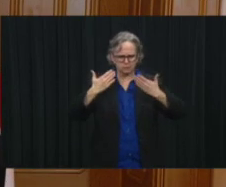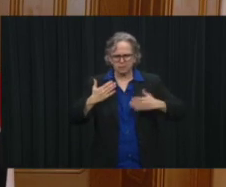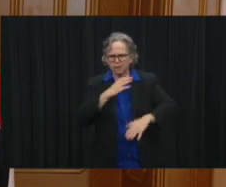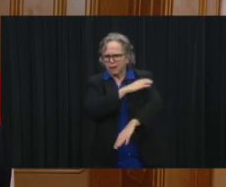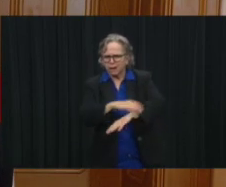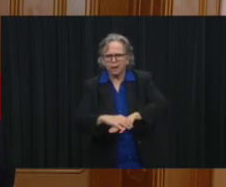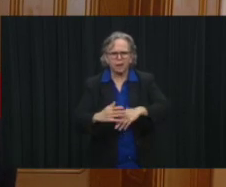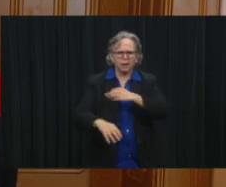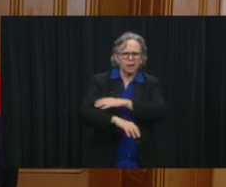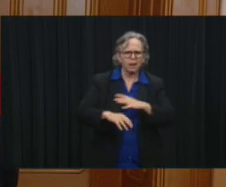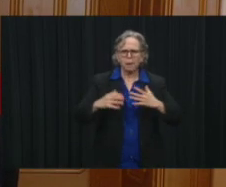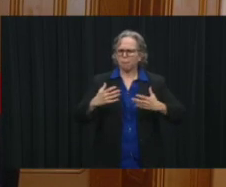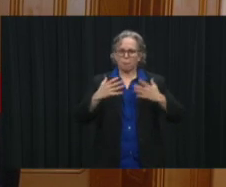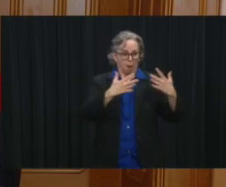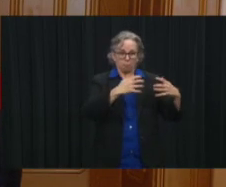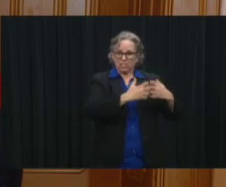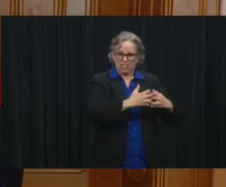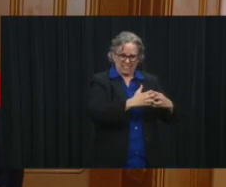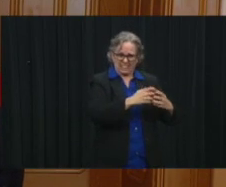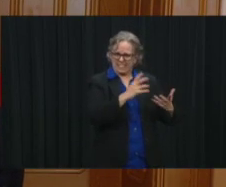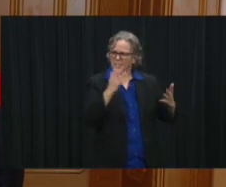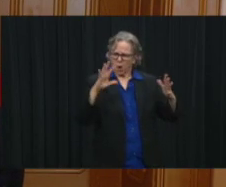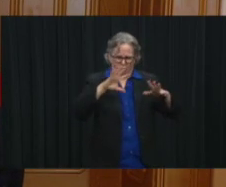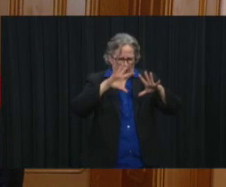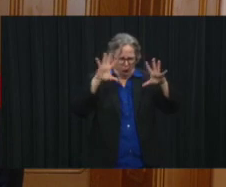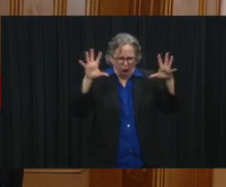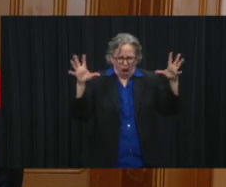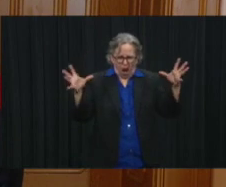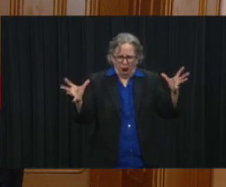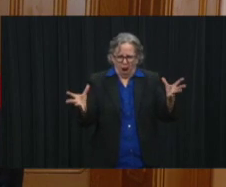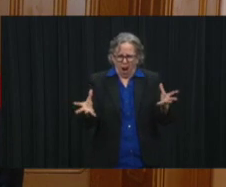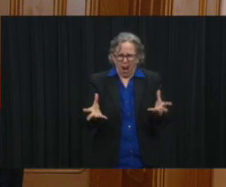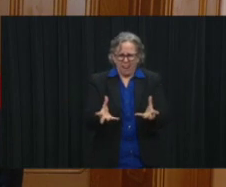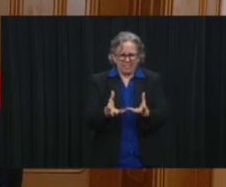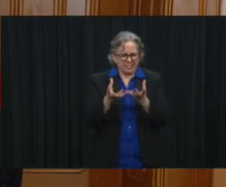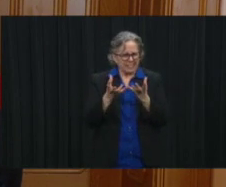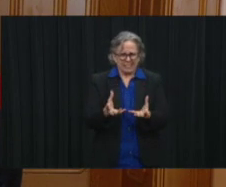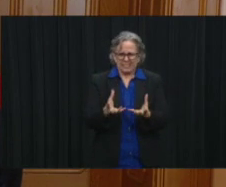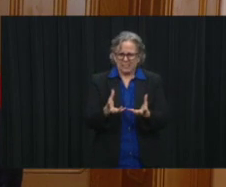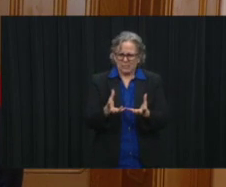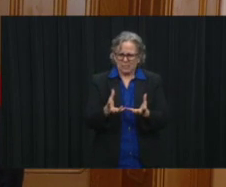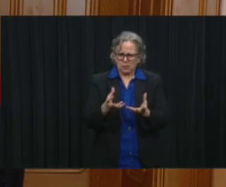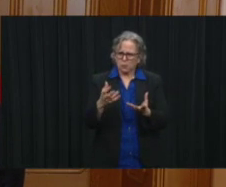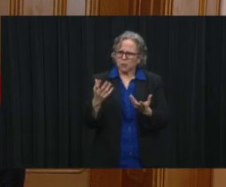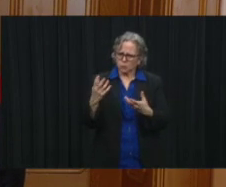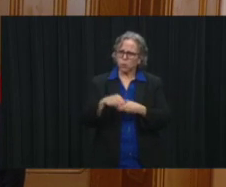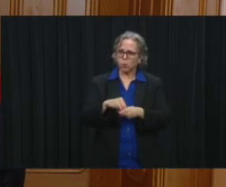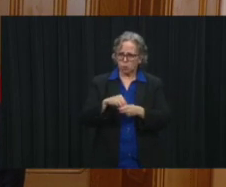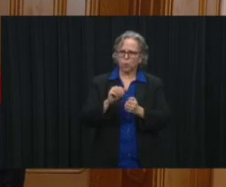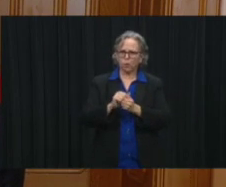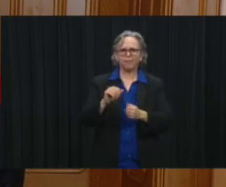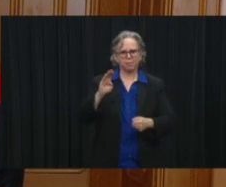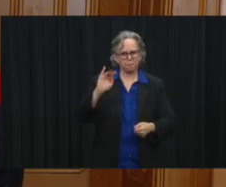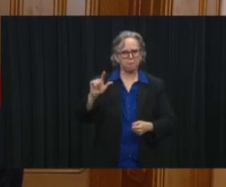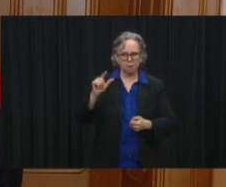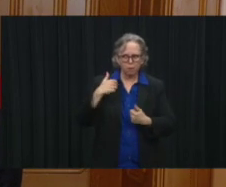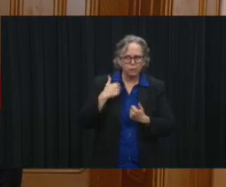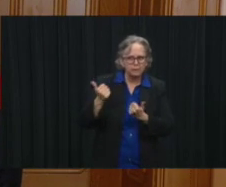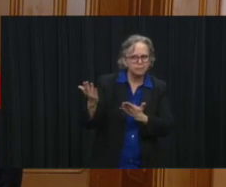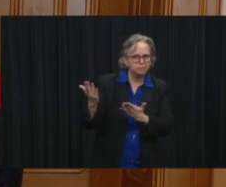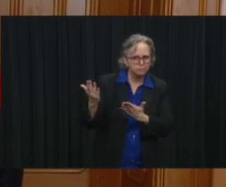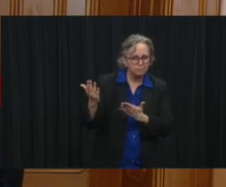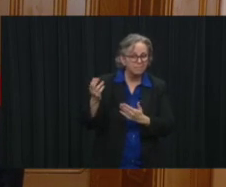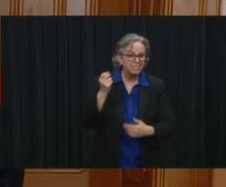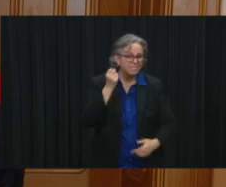So it does all this in a way that builds on an existing Medicare program that allows